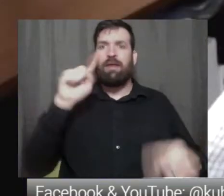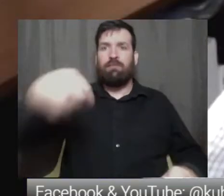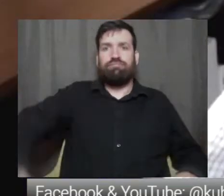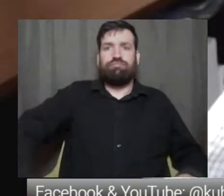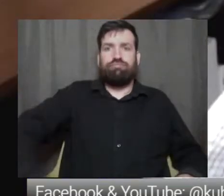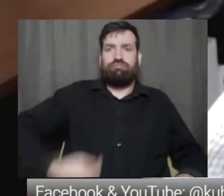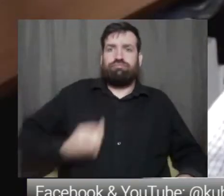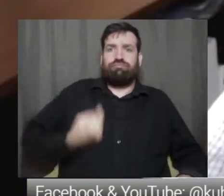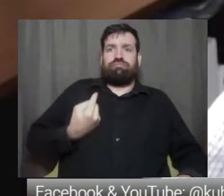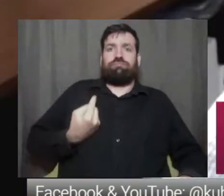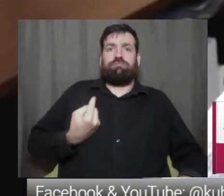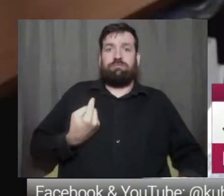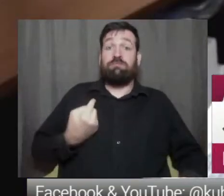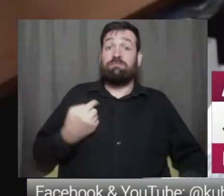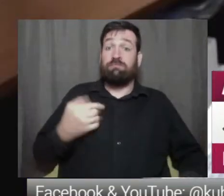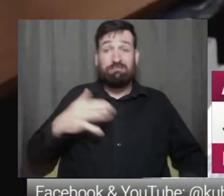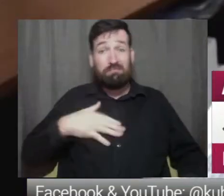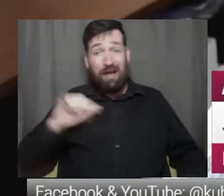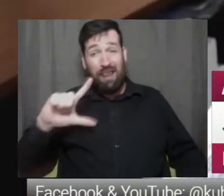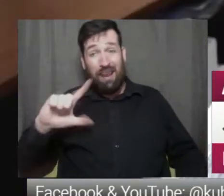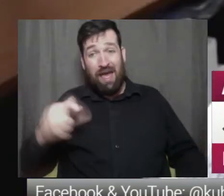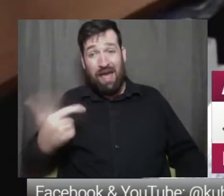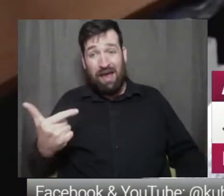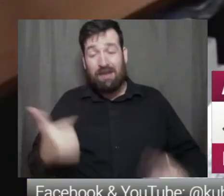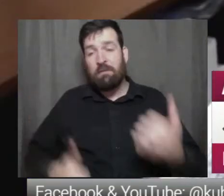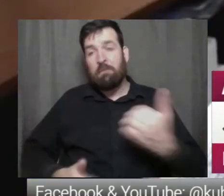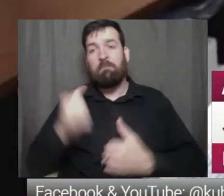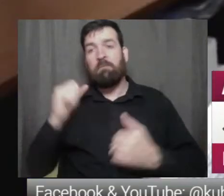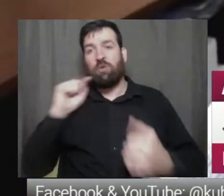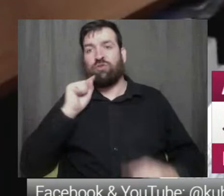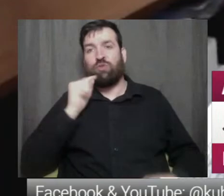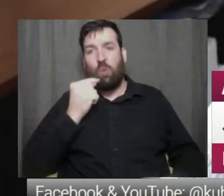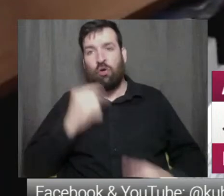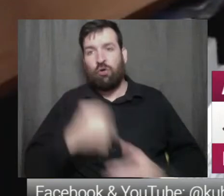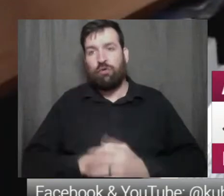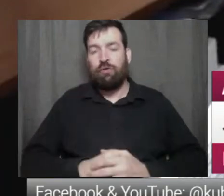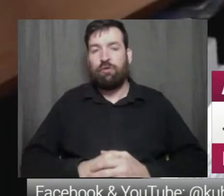so my leg was actually the sorest part of me.